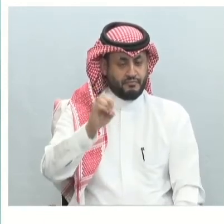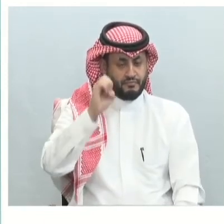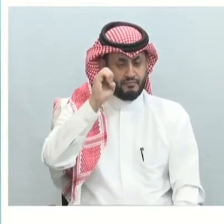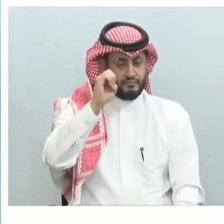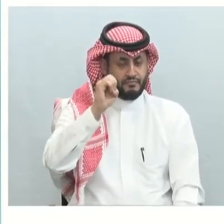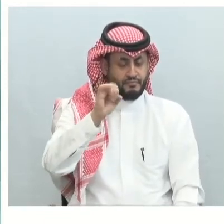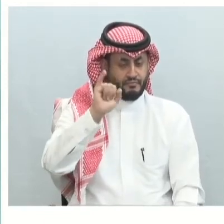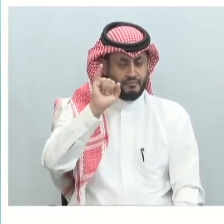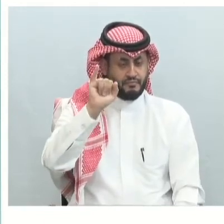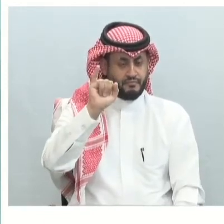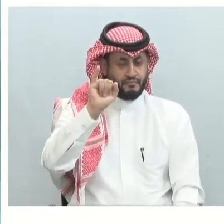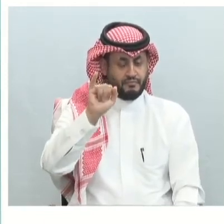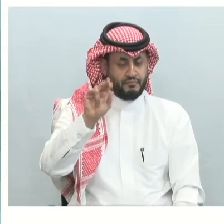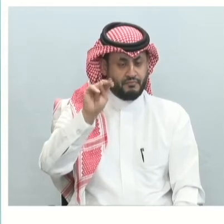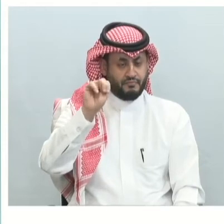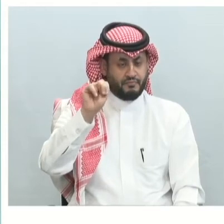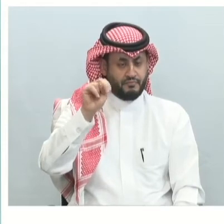doing.